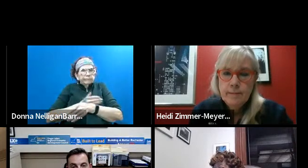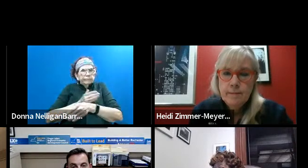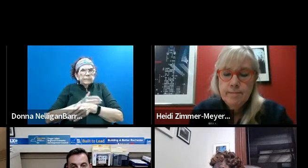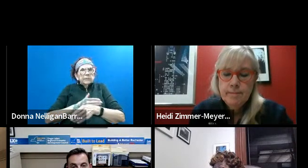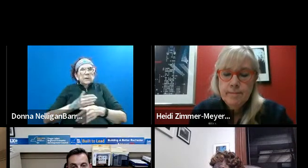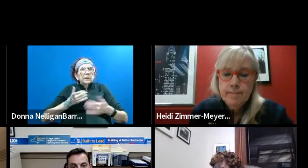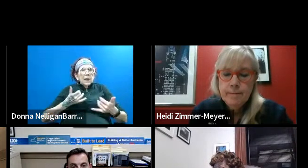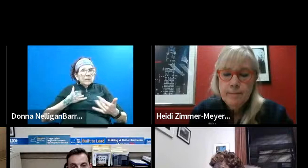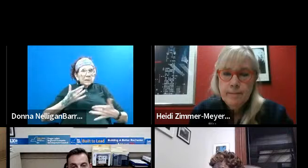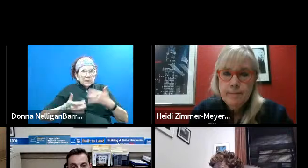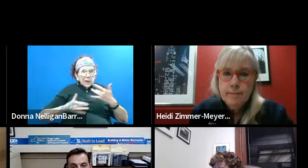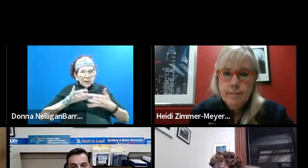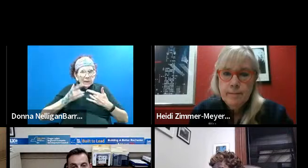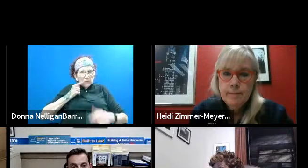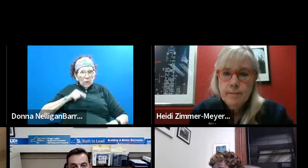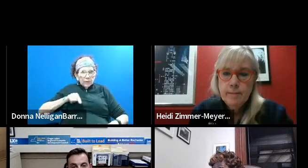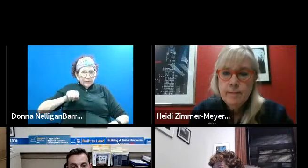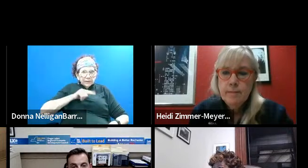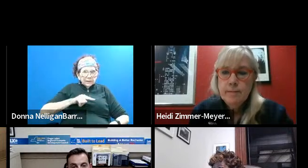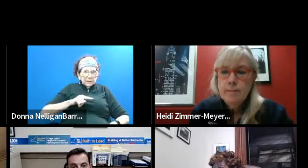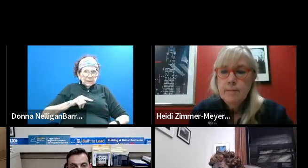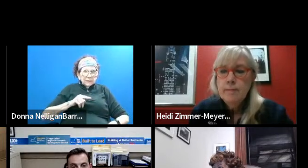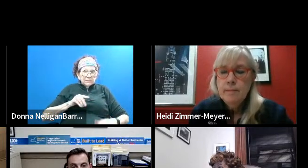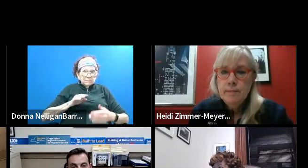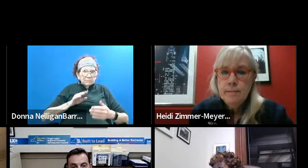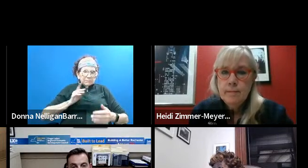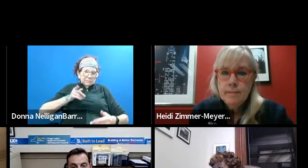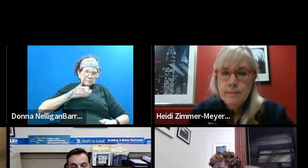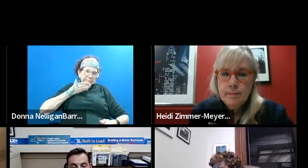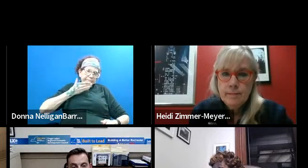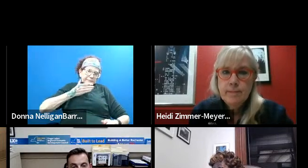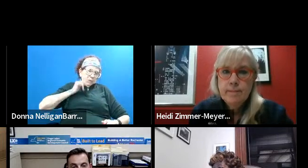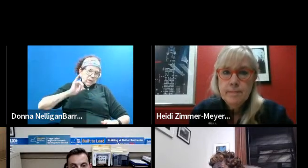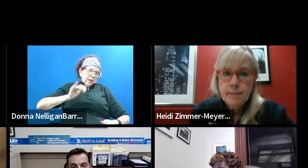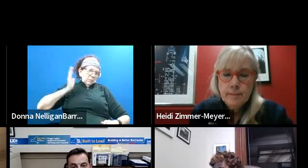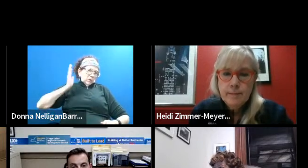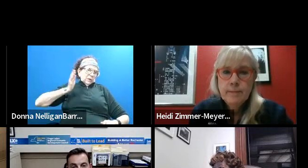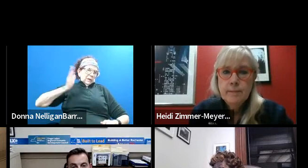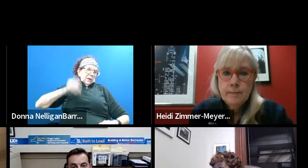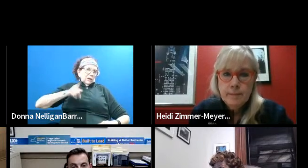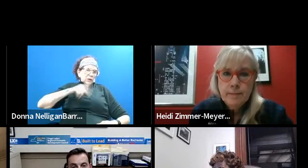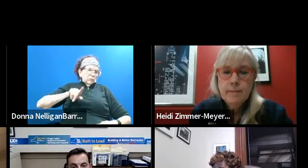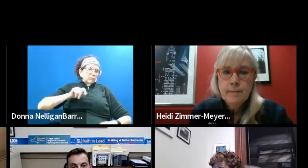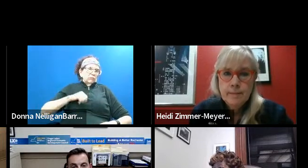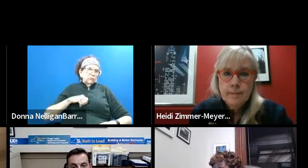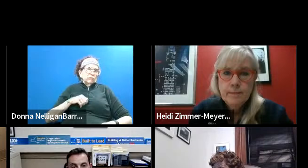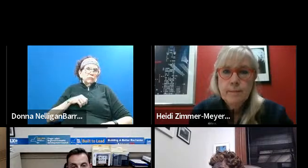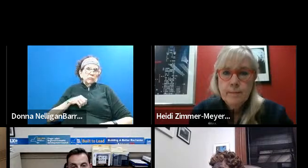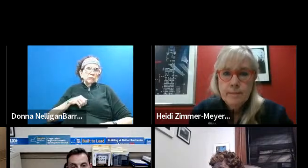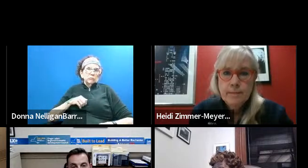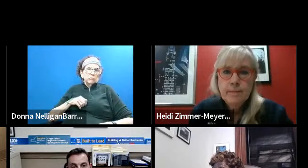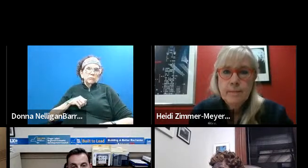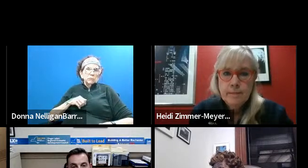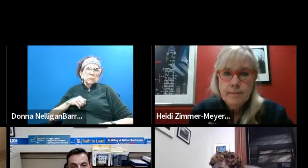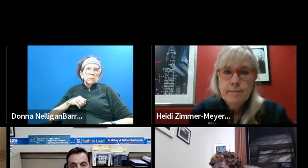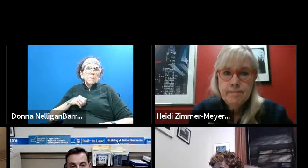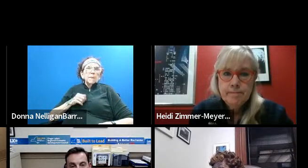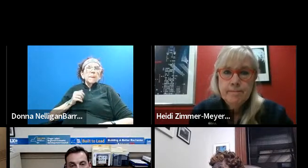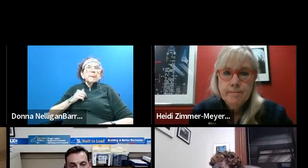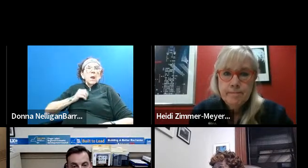presentation, and I thank the council president for making space for this group to be able to come and present.